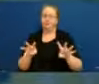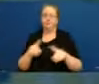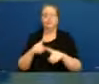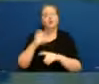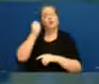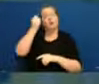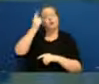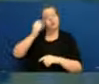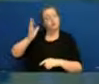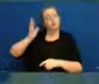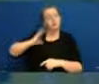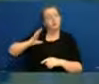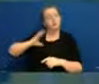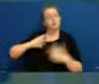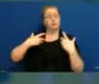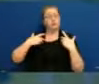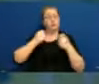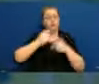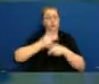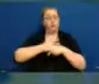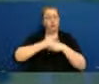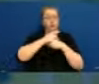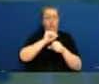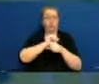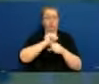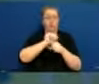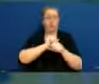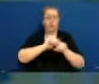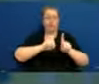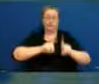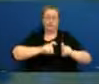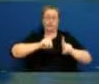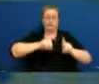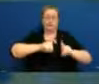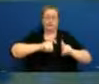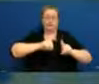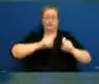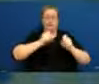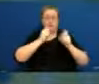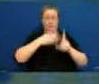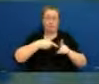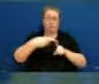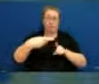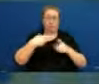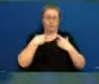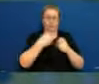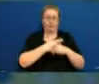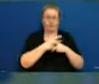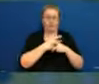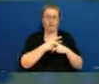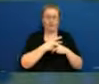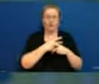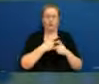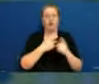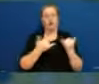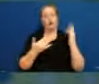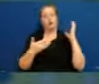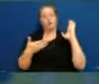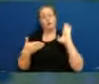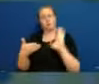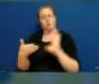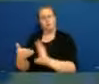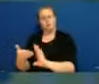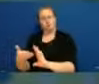has come down dramatically from early on when we were testing healthcare workers almost exclusively, and it's less